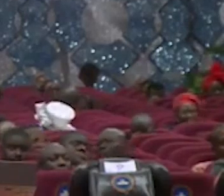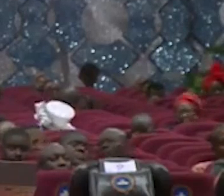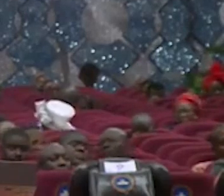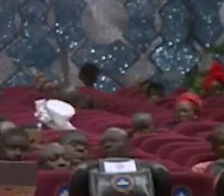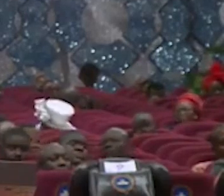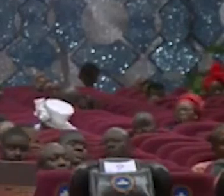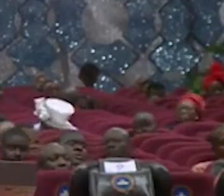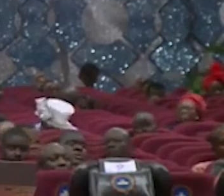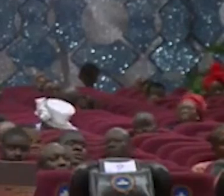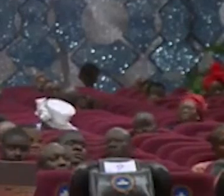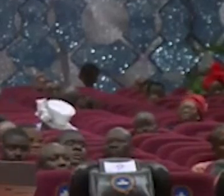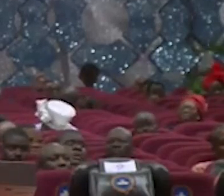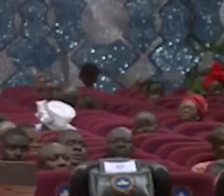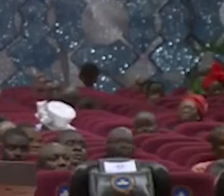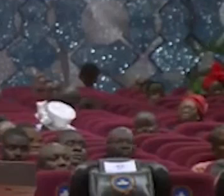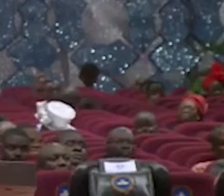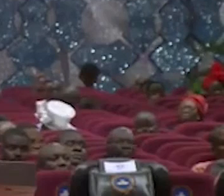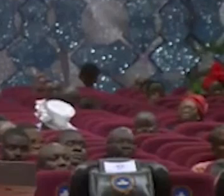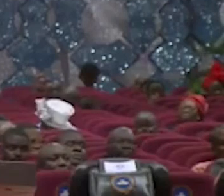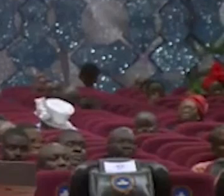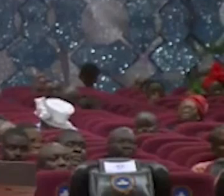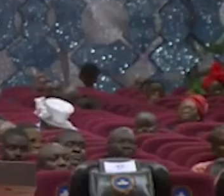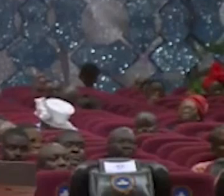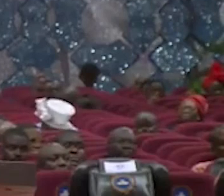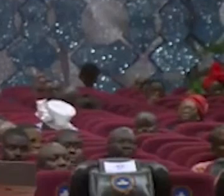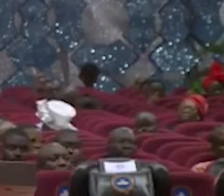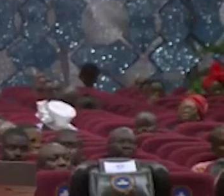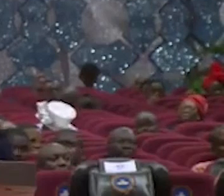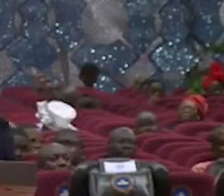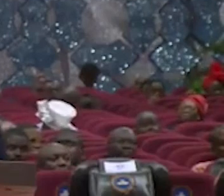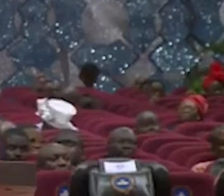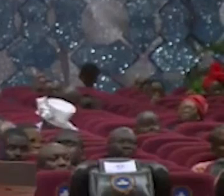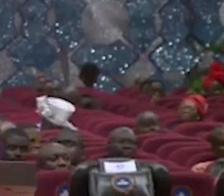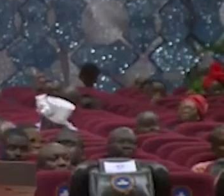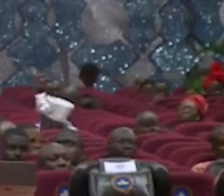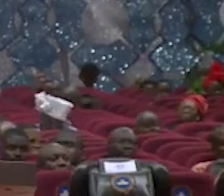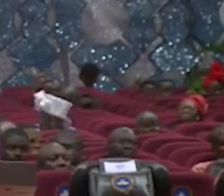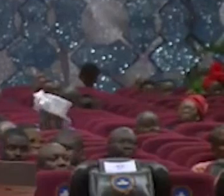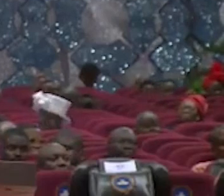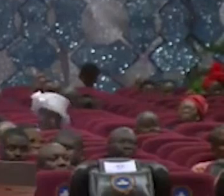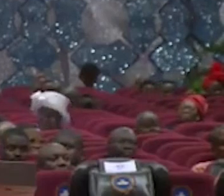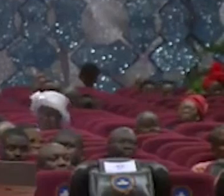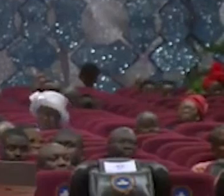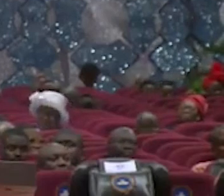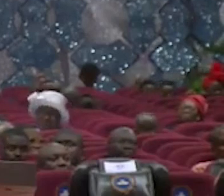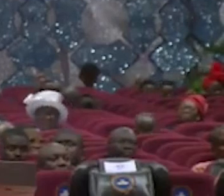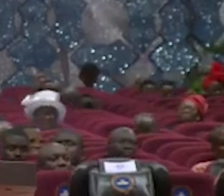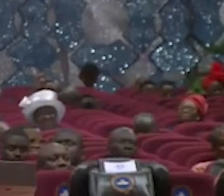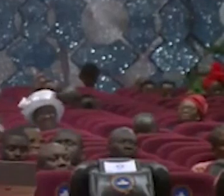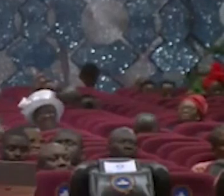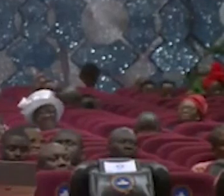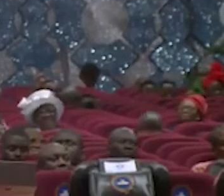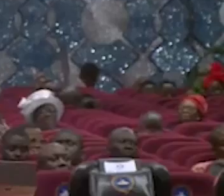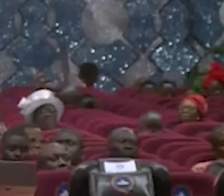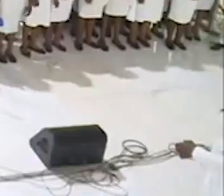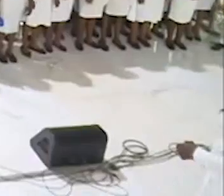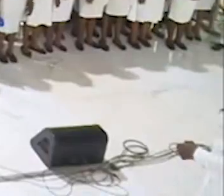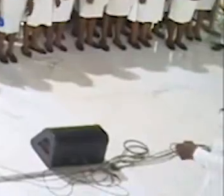the name of Jesus. Thank you, Abba Father, for in Jesus' name we pray.